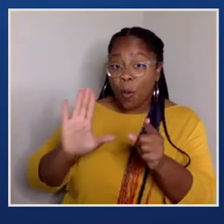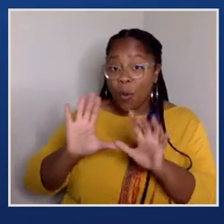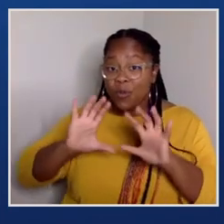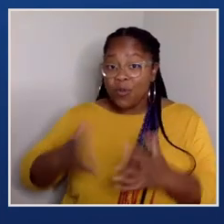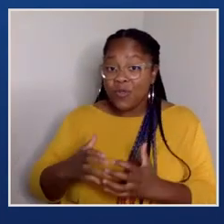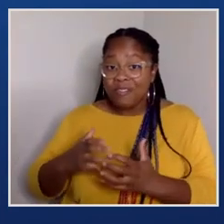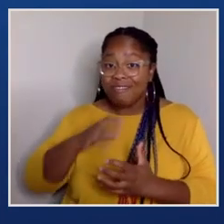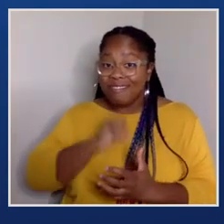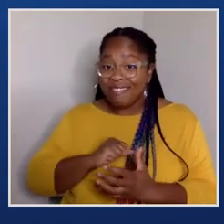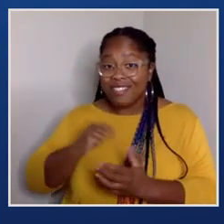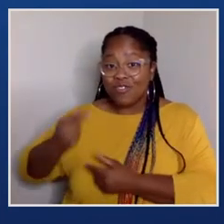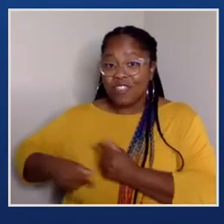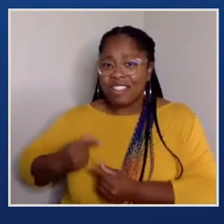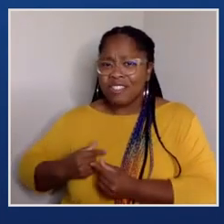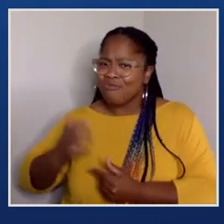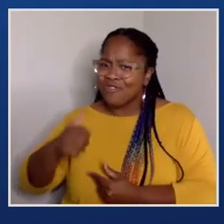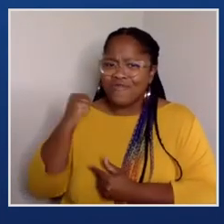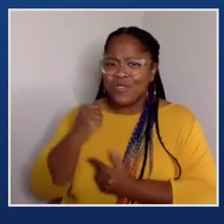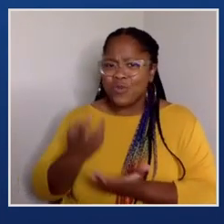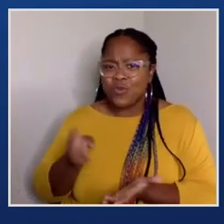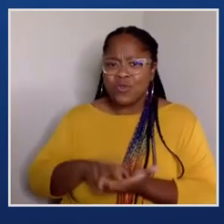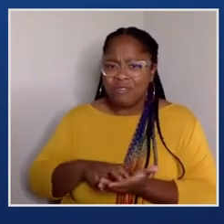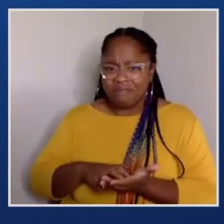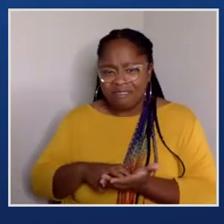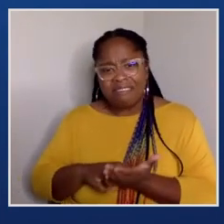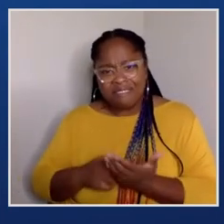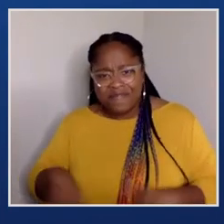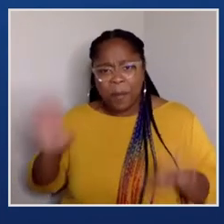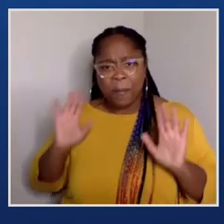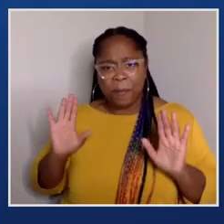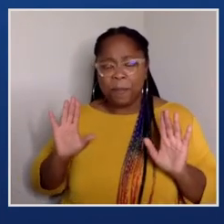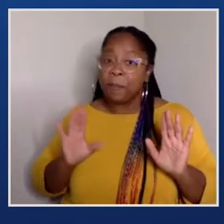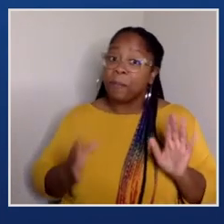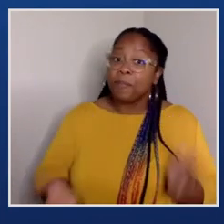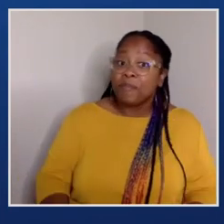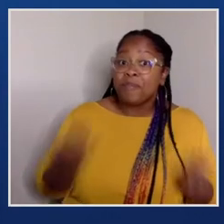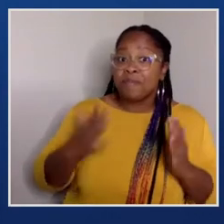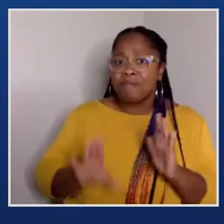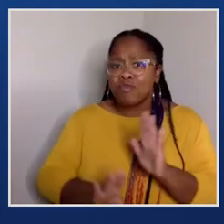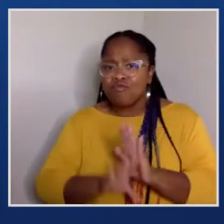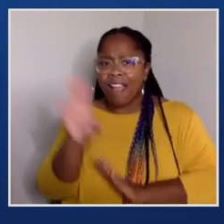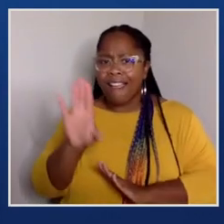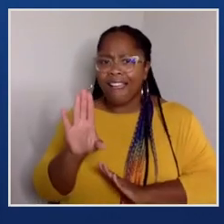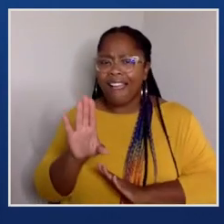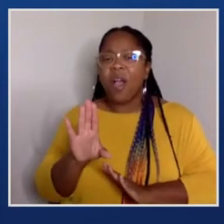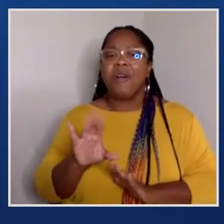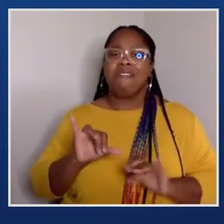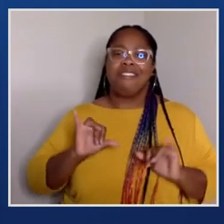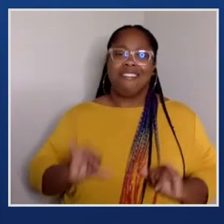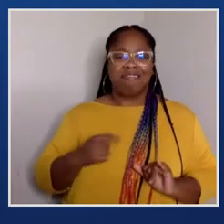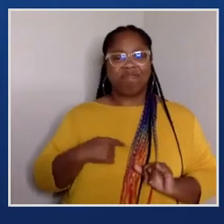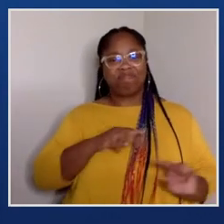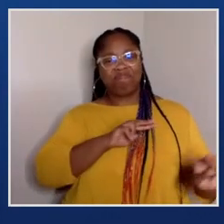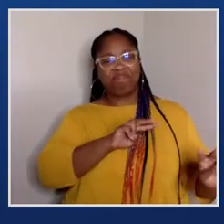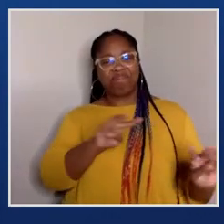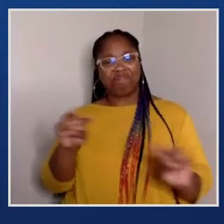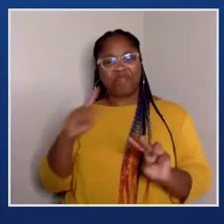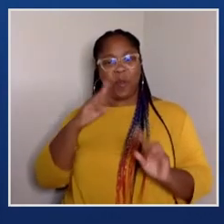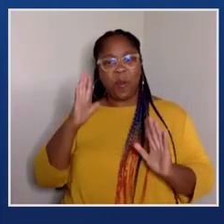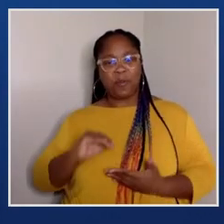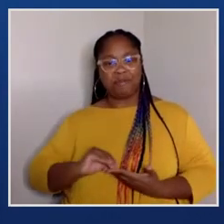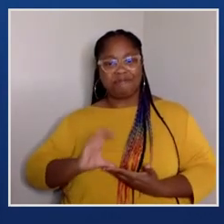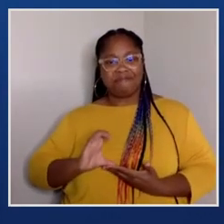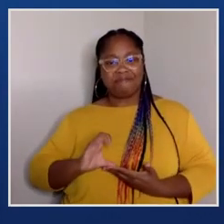You are rising up, and that gives me hope. You are marching and you are taking to